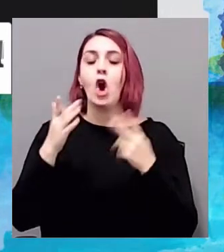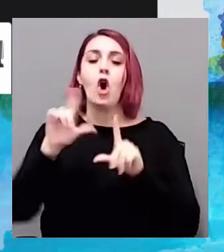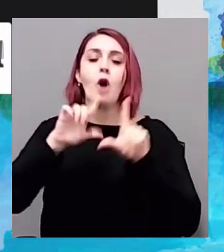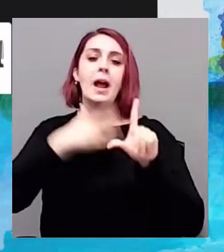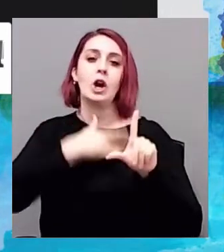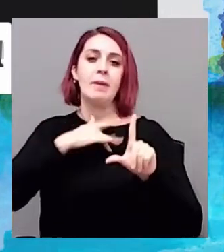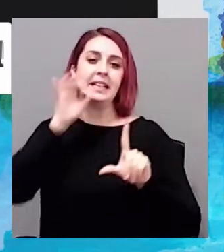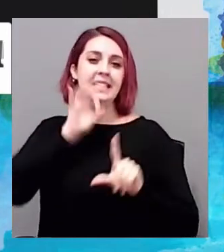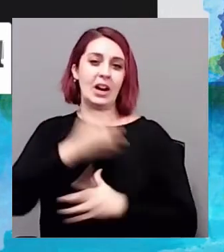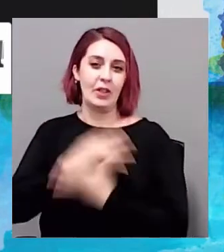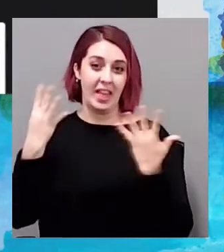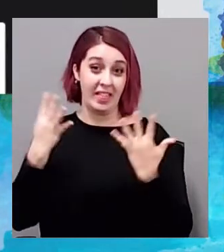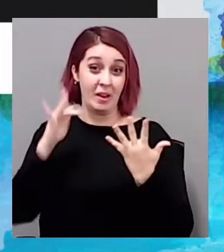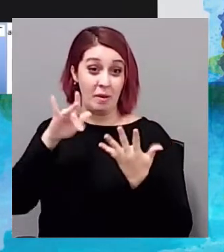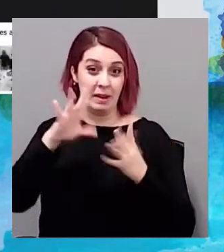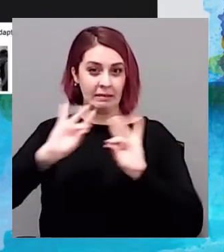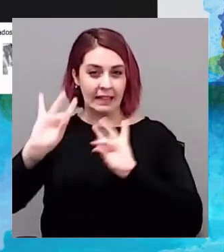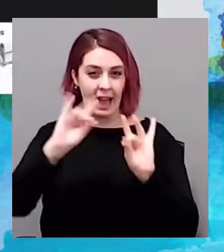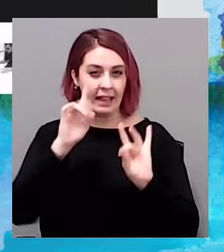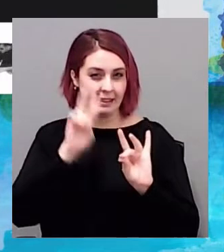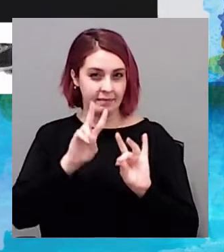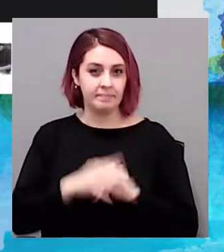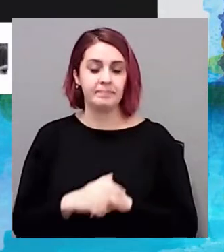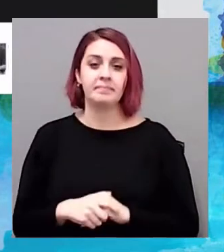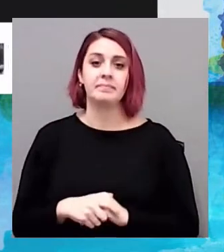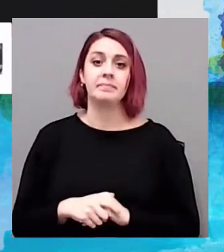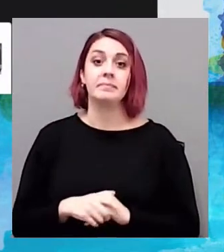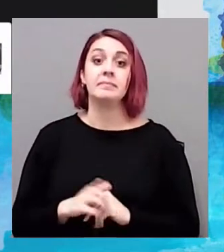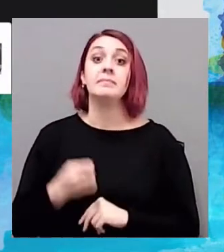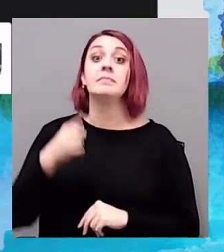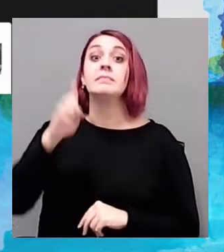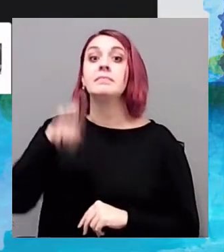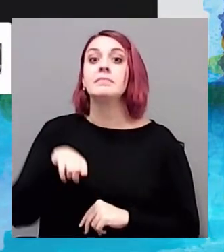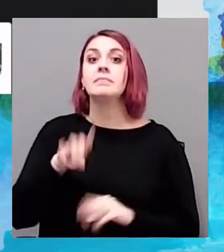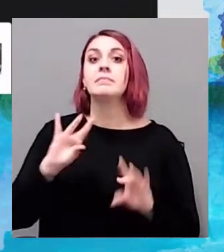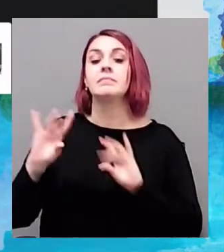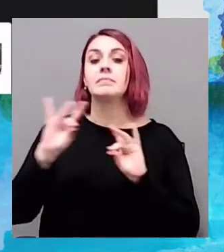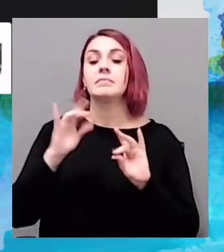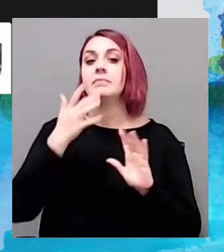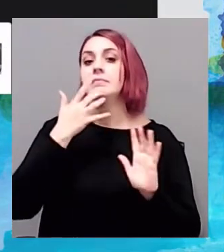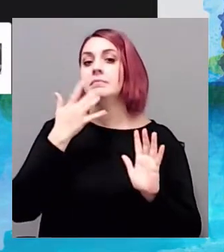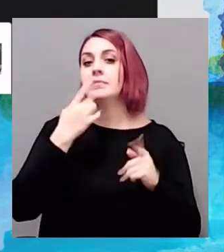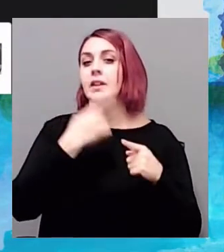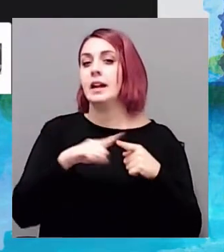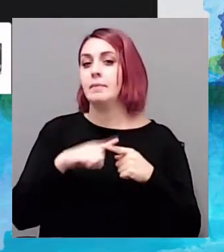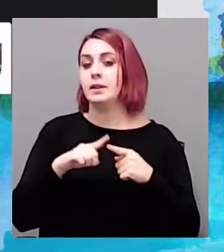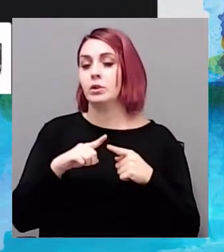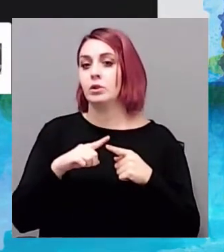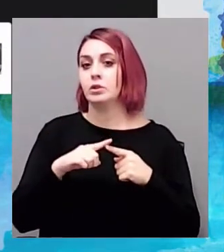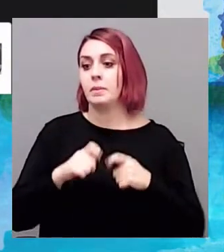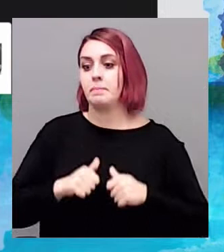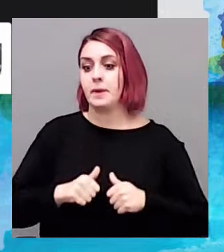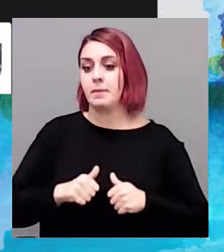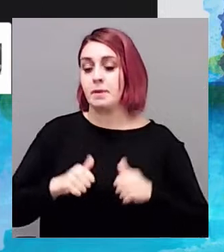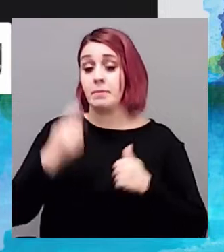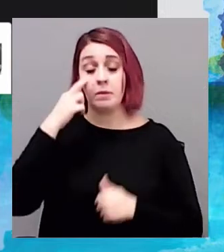and a Romanesque work from the 19th century, so people can touch. And also a tactile element.